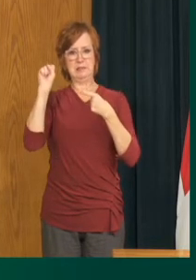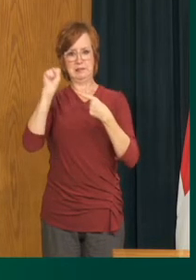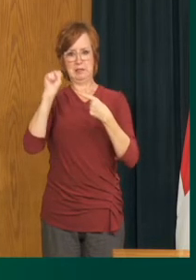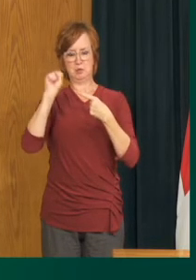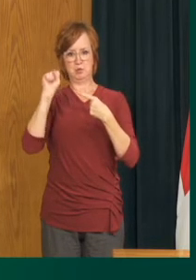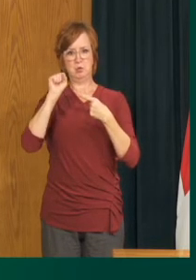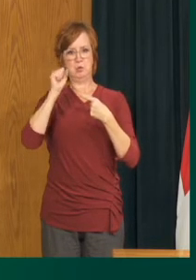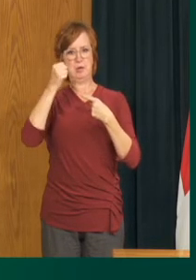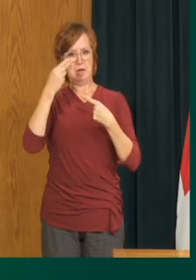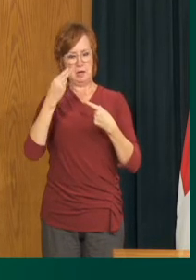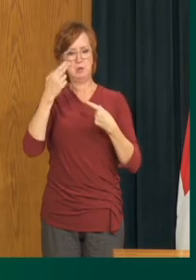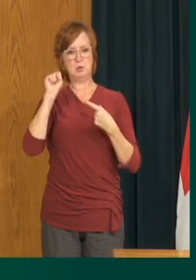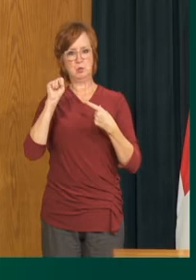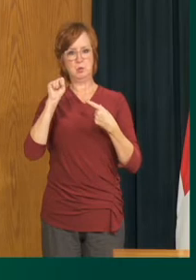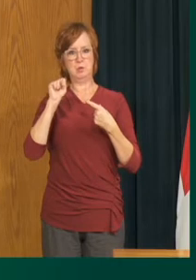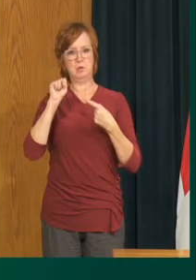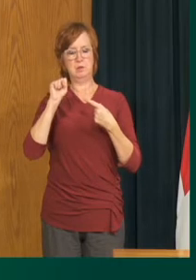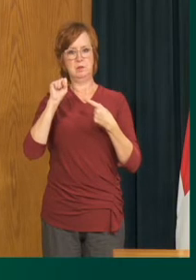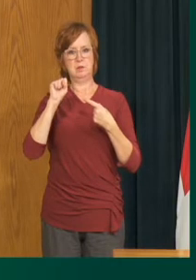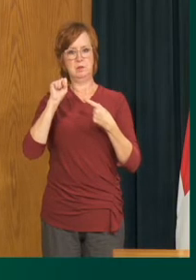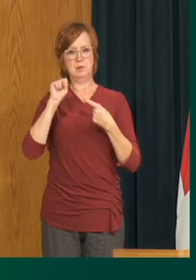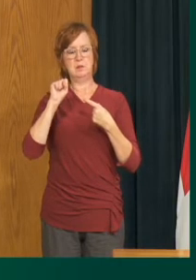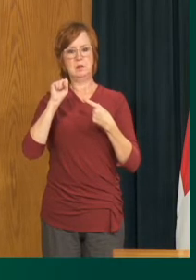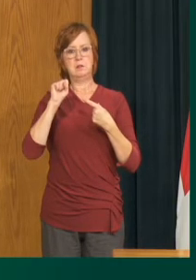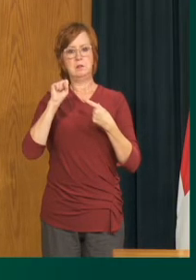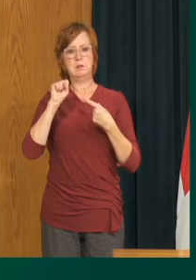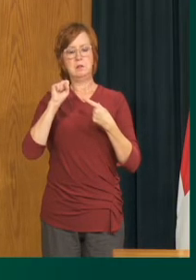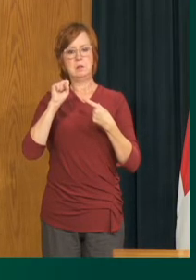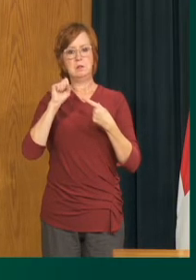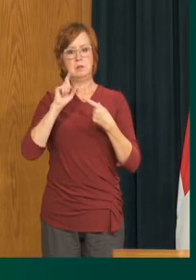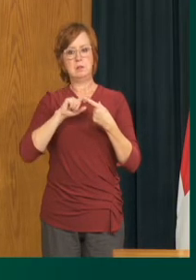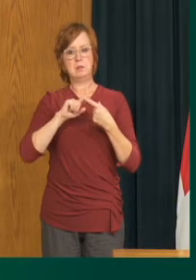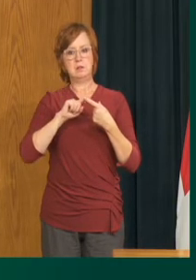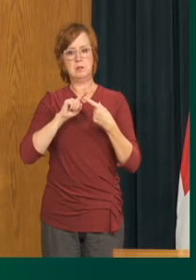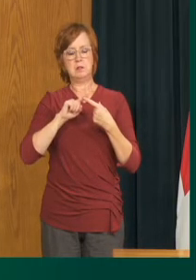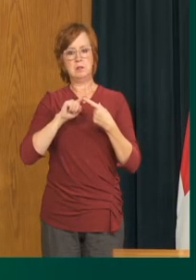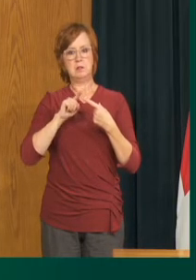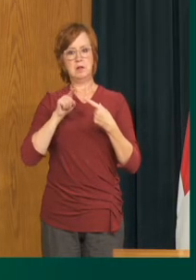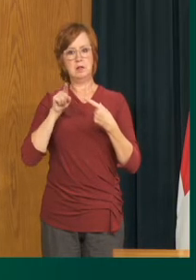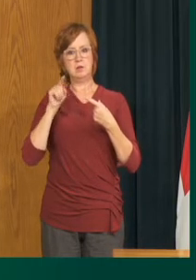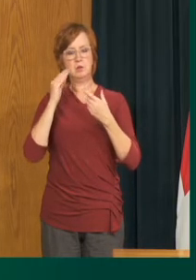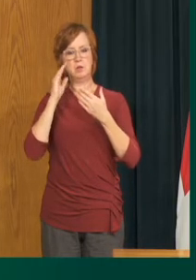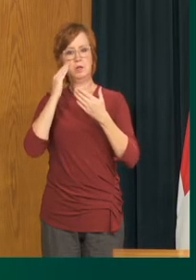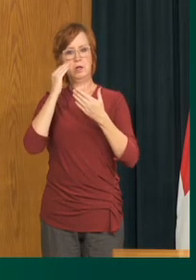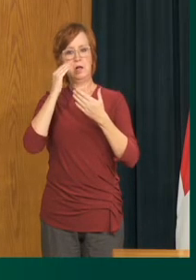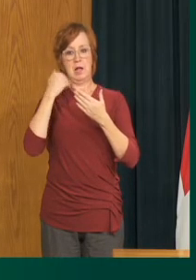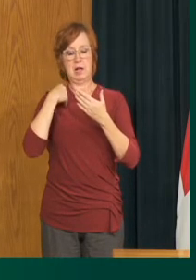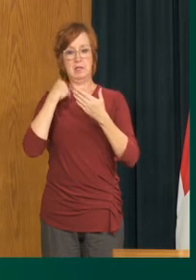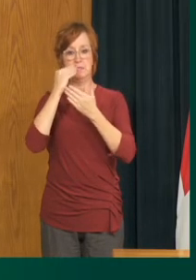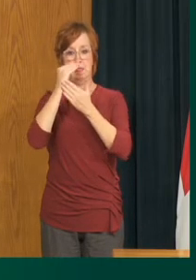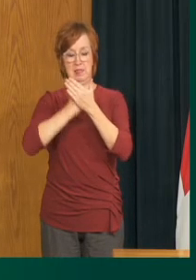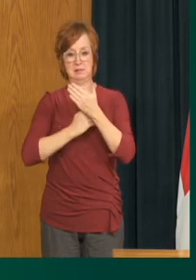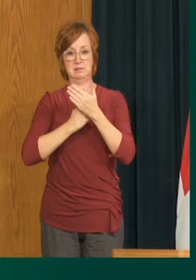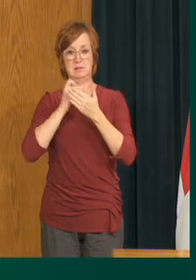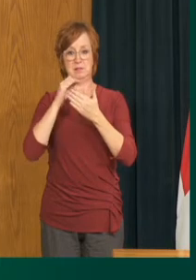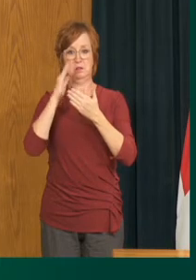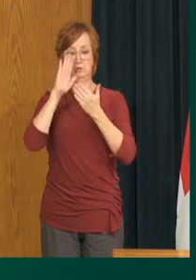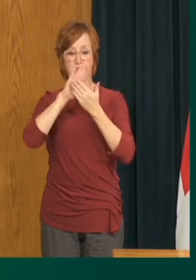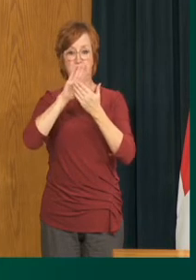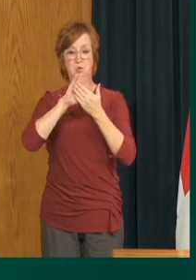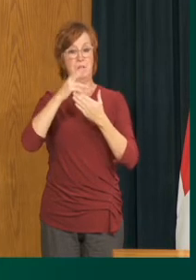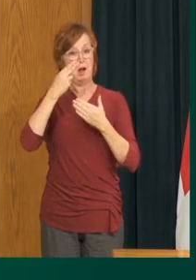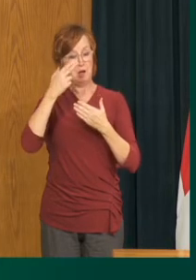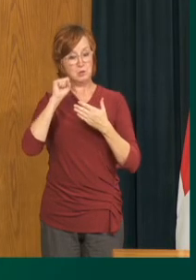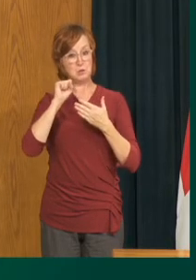Saskatoon high schools, and schools look like they're being ranked based on whether or not they have COVID cases present at the